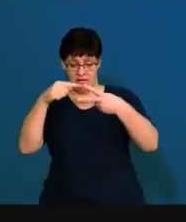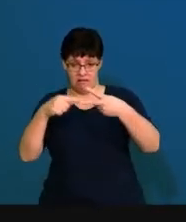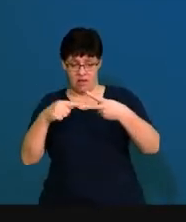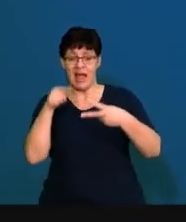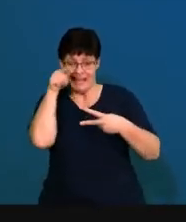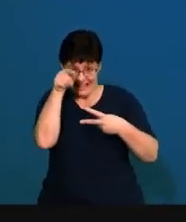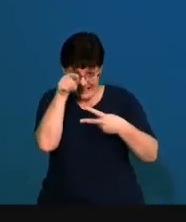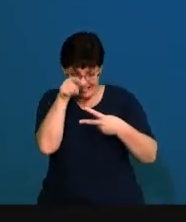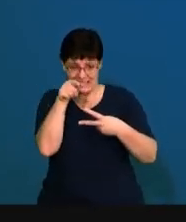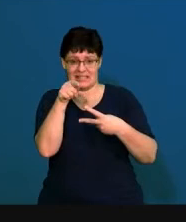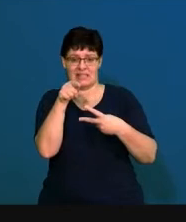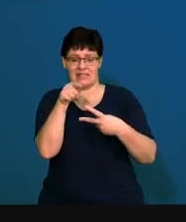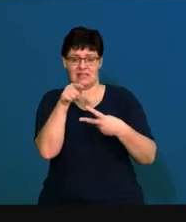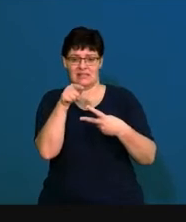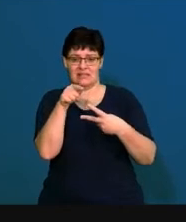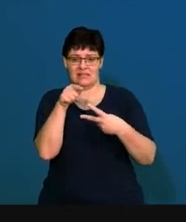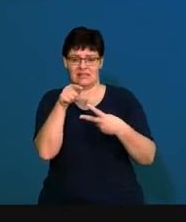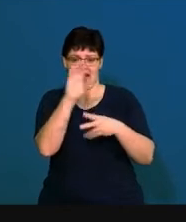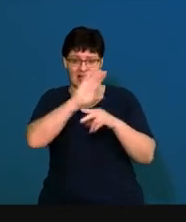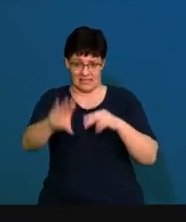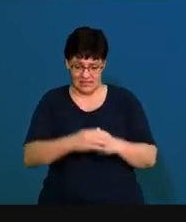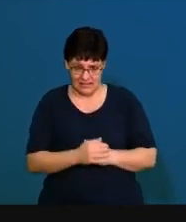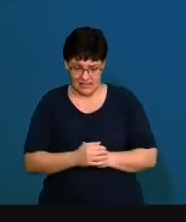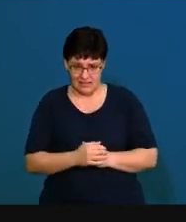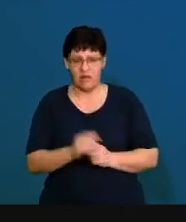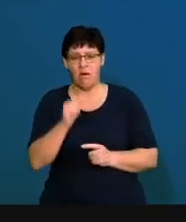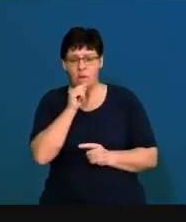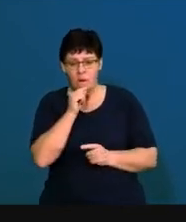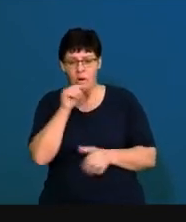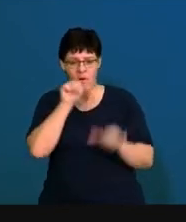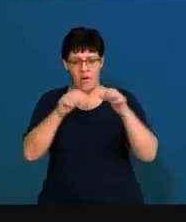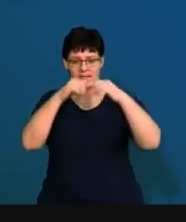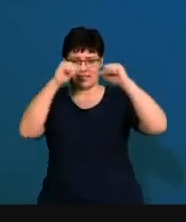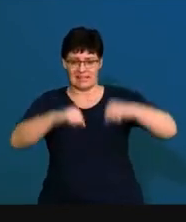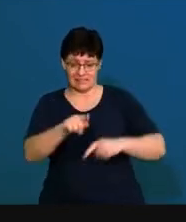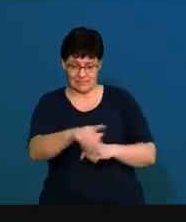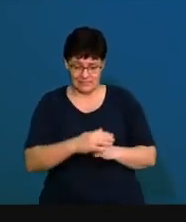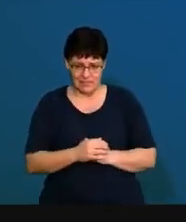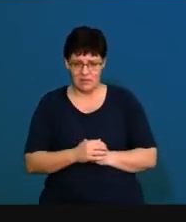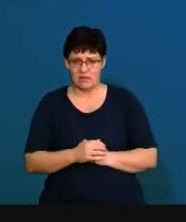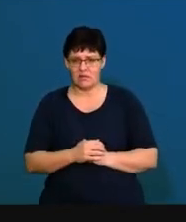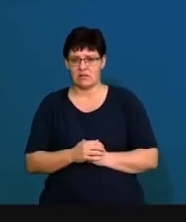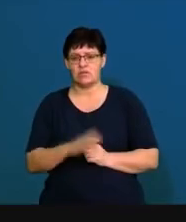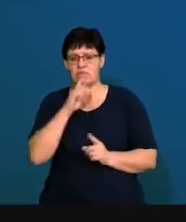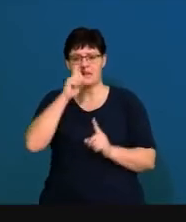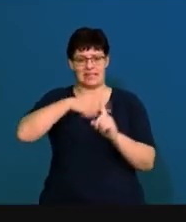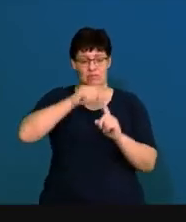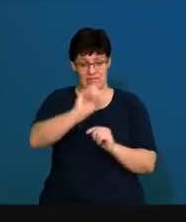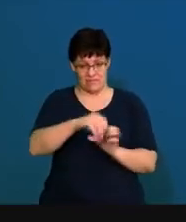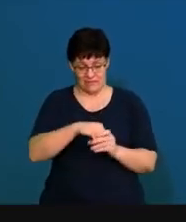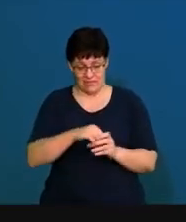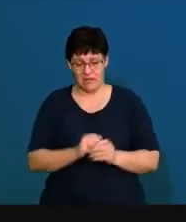relevant in this case. So emphasis is on this case, or this electrochemical cell, right? So that's temperature